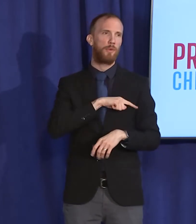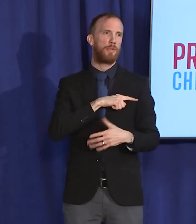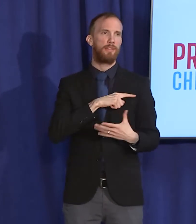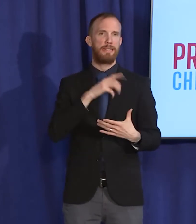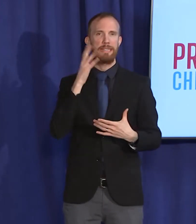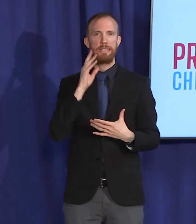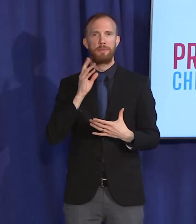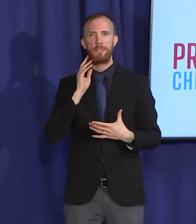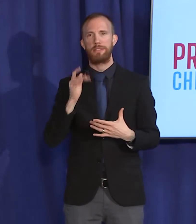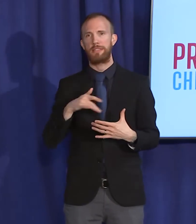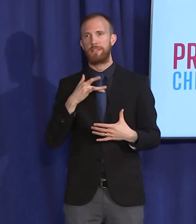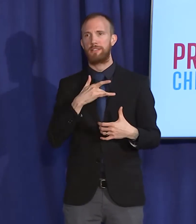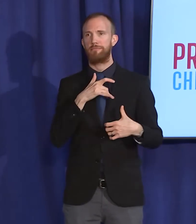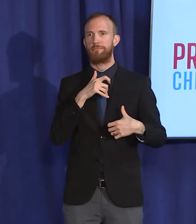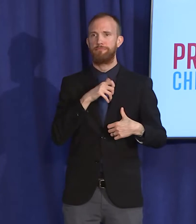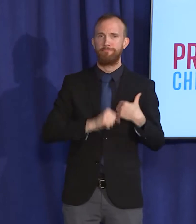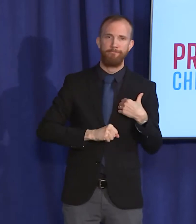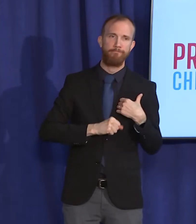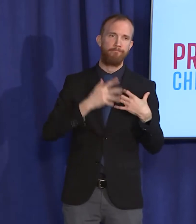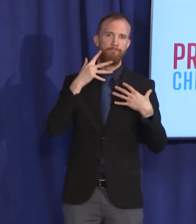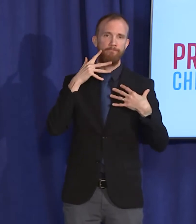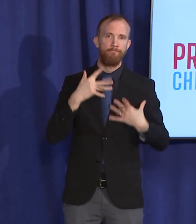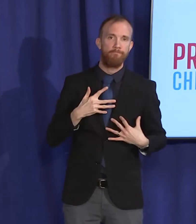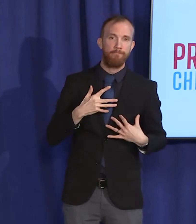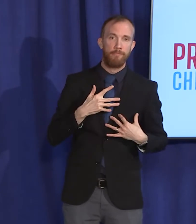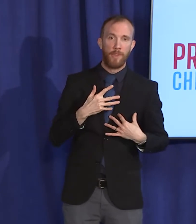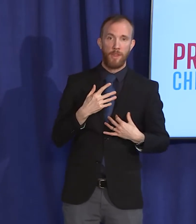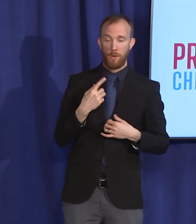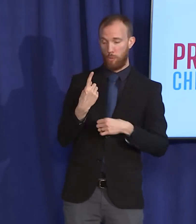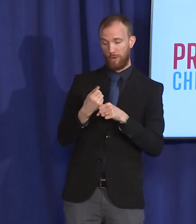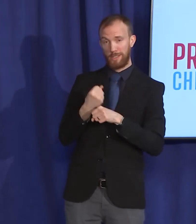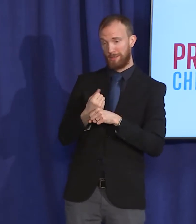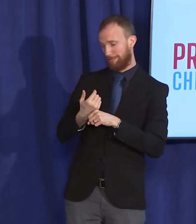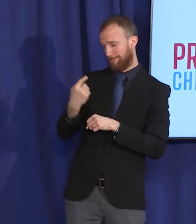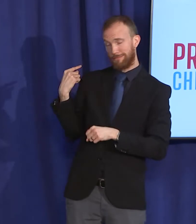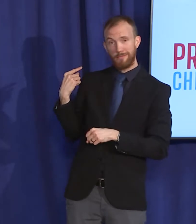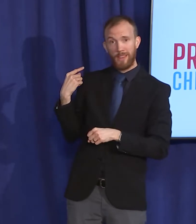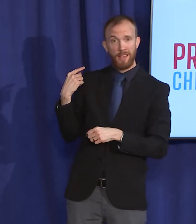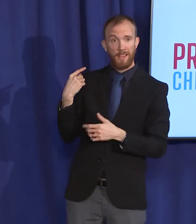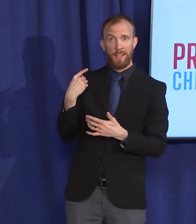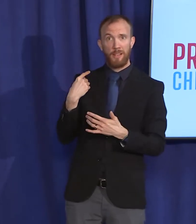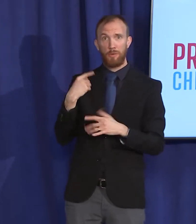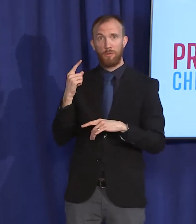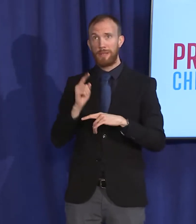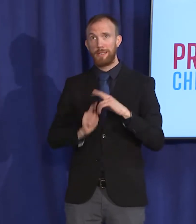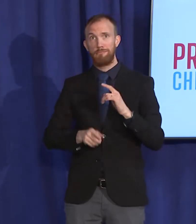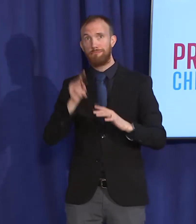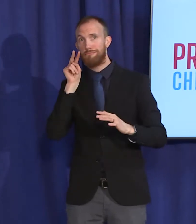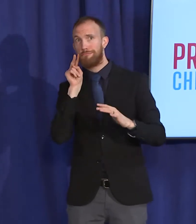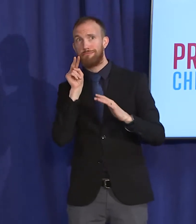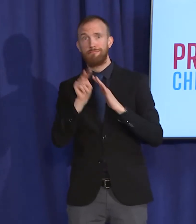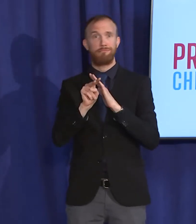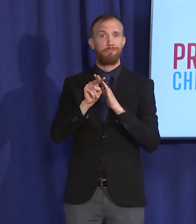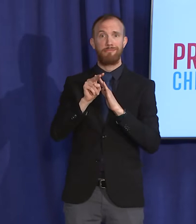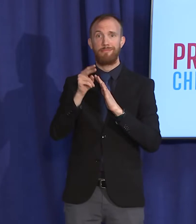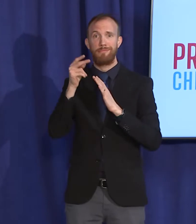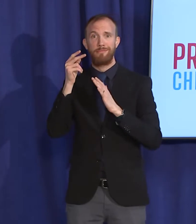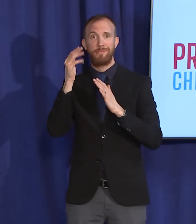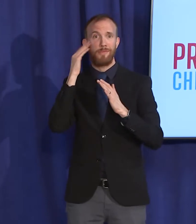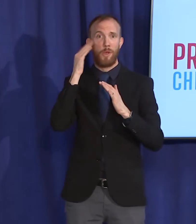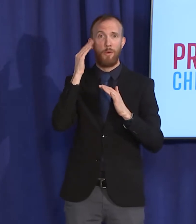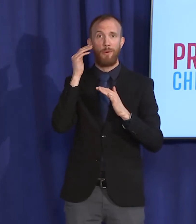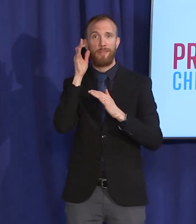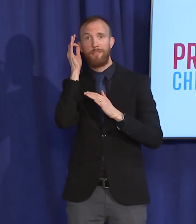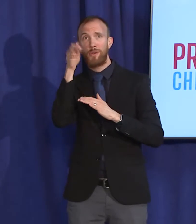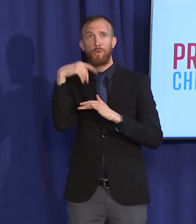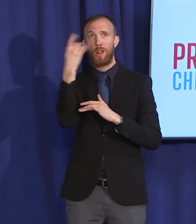despair. Particularly a year ago, when we didn't know what the future was going to look like, and there was more uncertainty than not. But